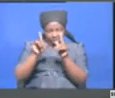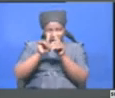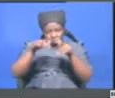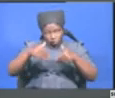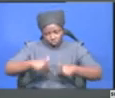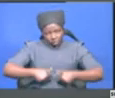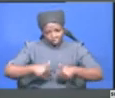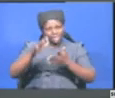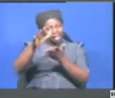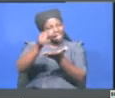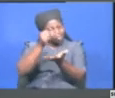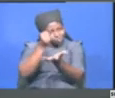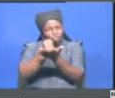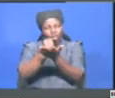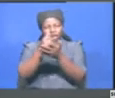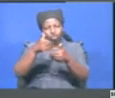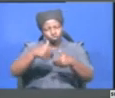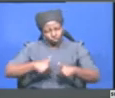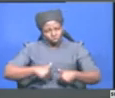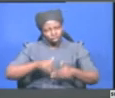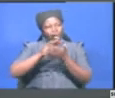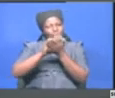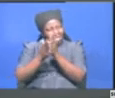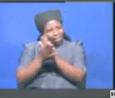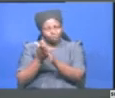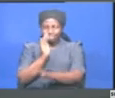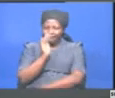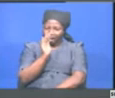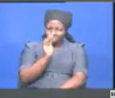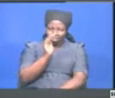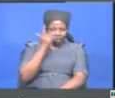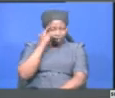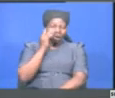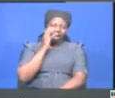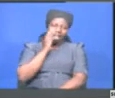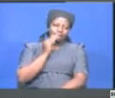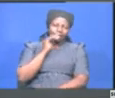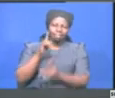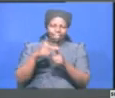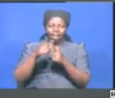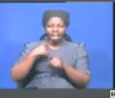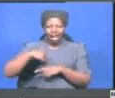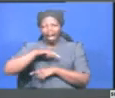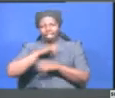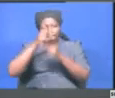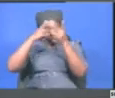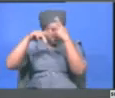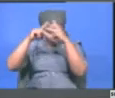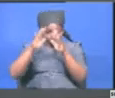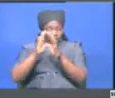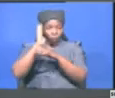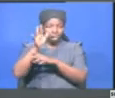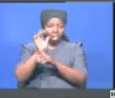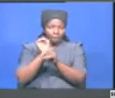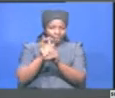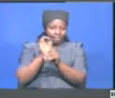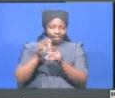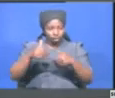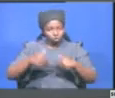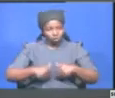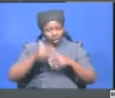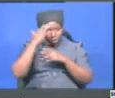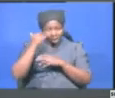employ youth without asking for experience. And then we professionals, we mentor the youth. Because I work in the United Nations without experience.